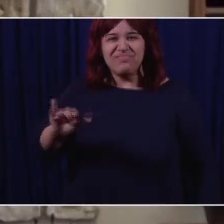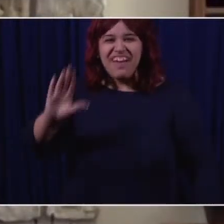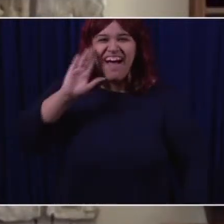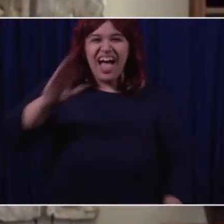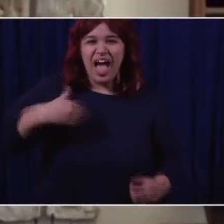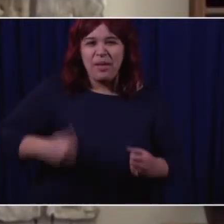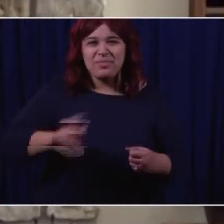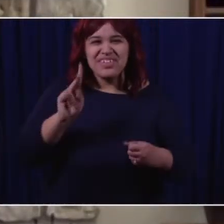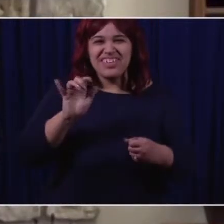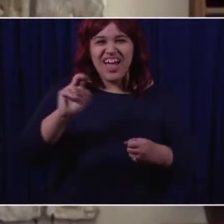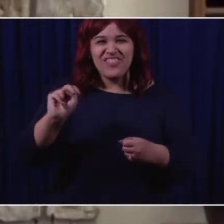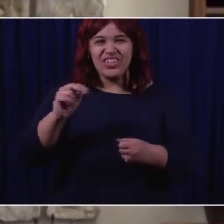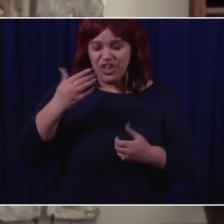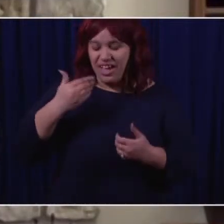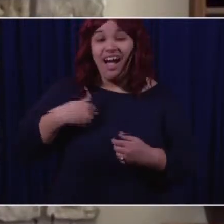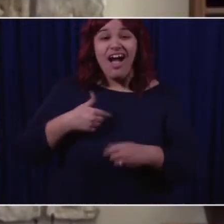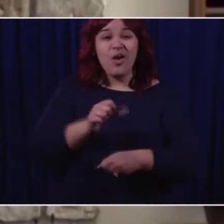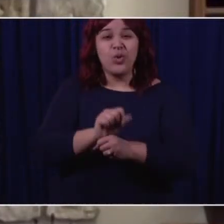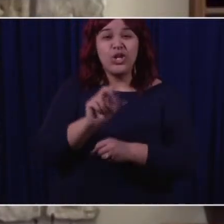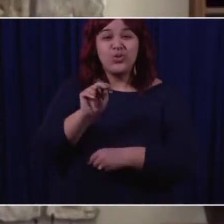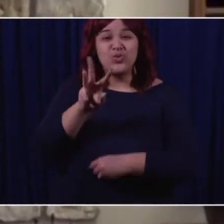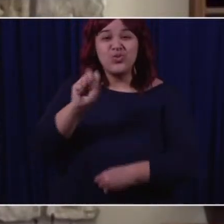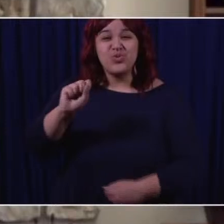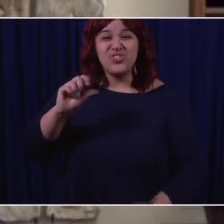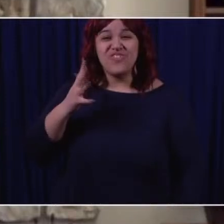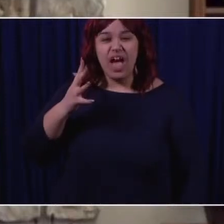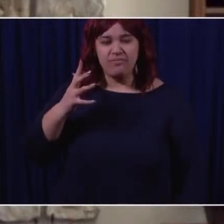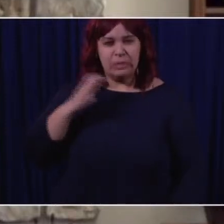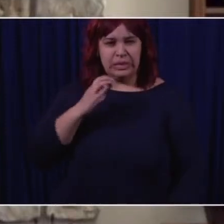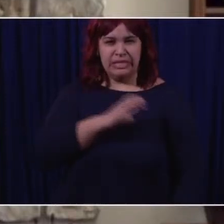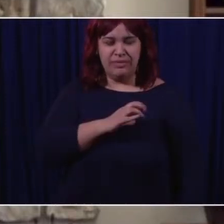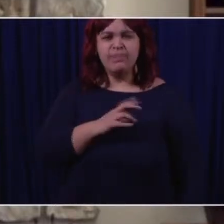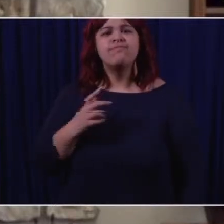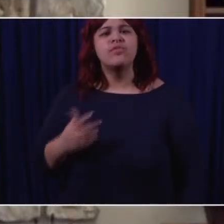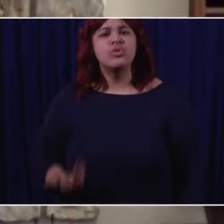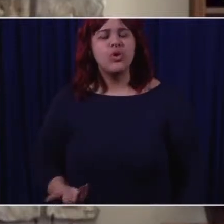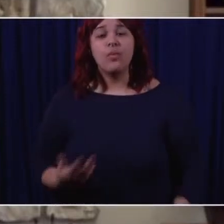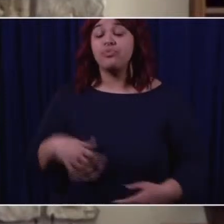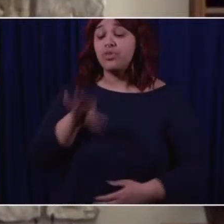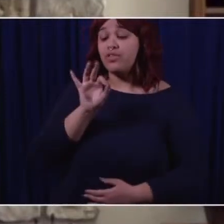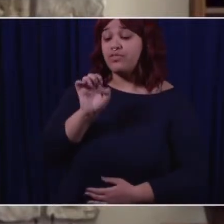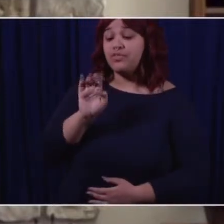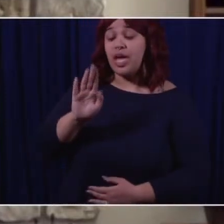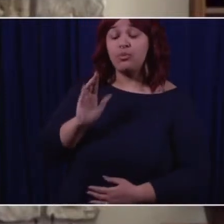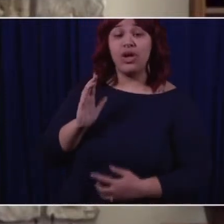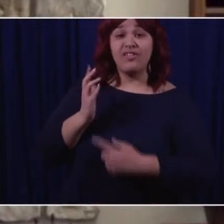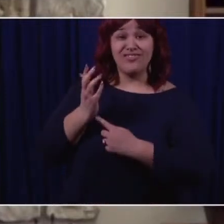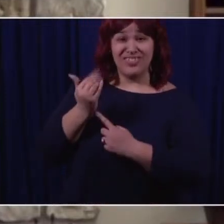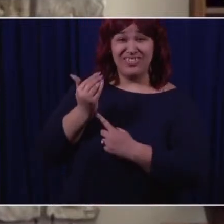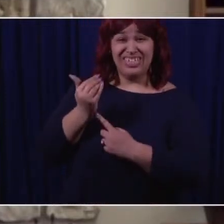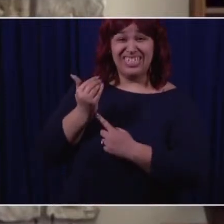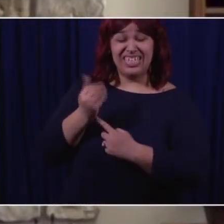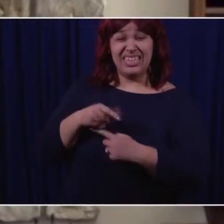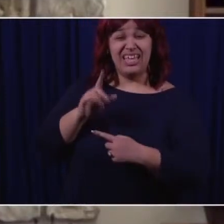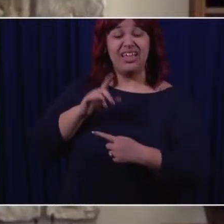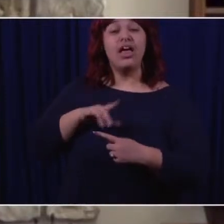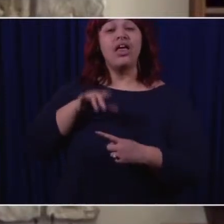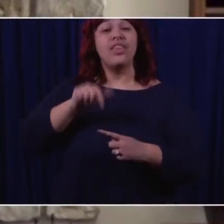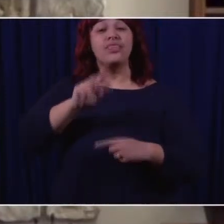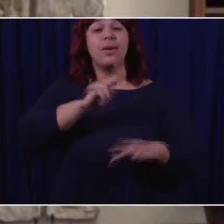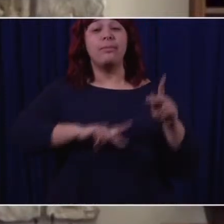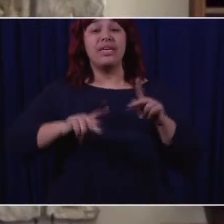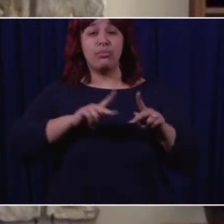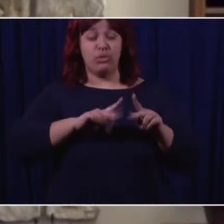in Cleveland. I had a question about the February 15th, group that becomes eligible